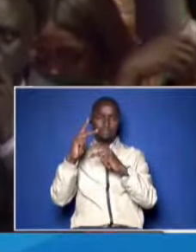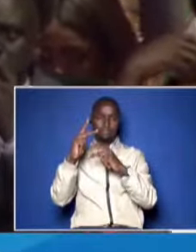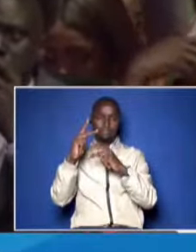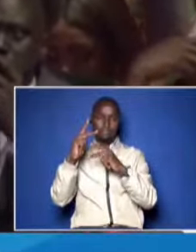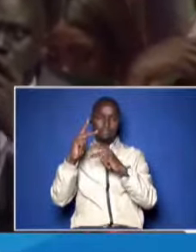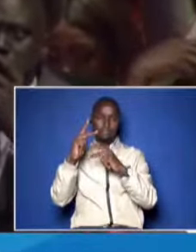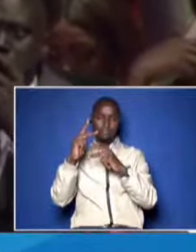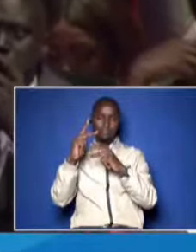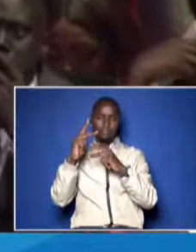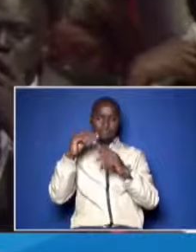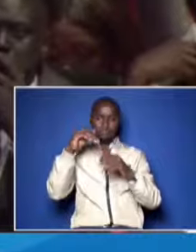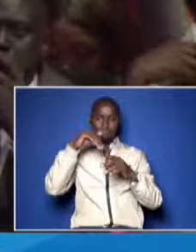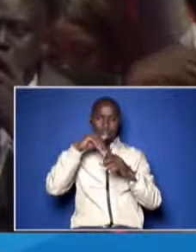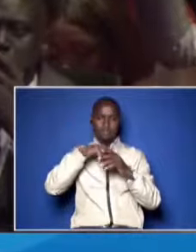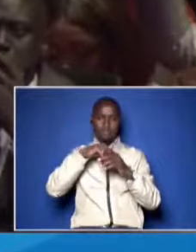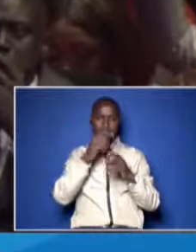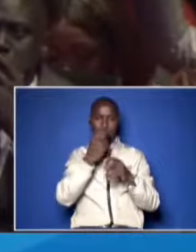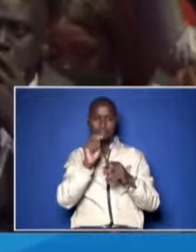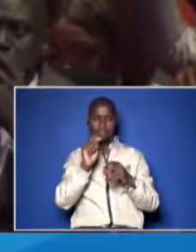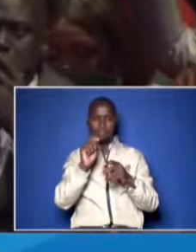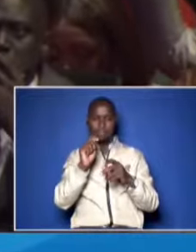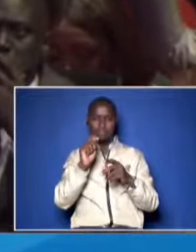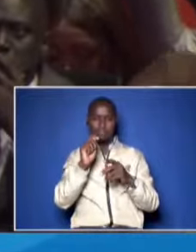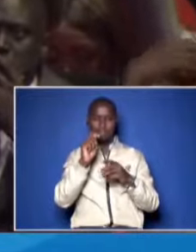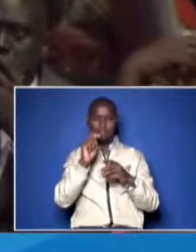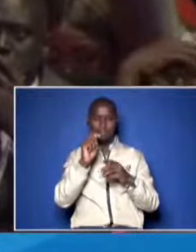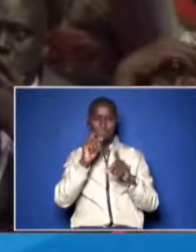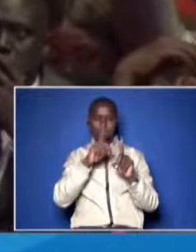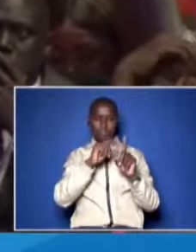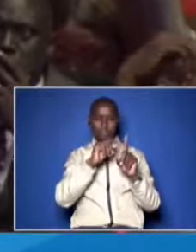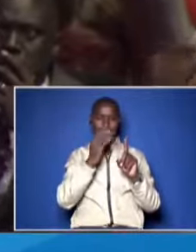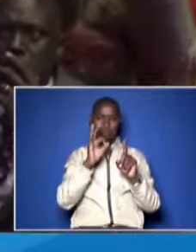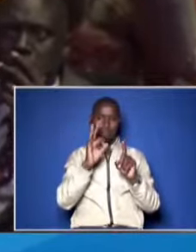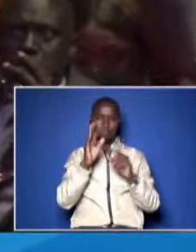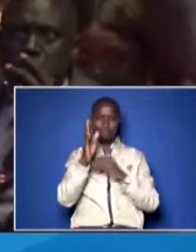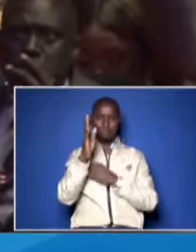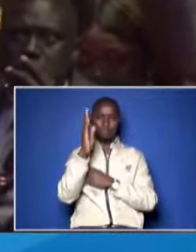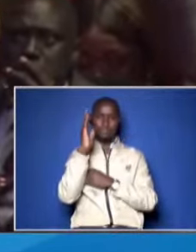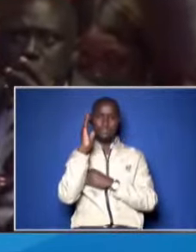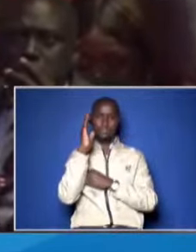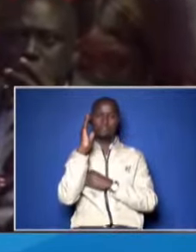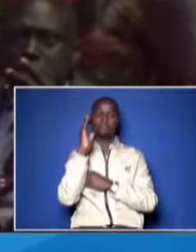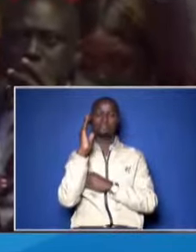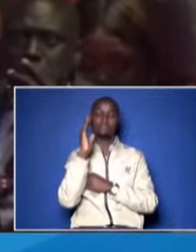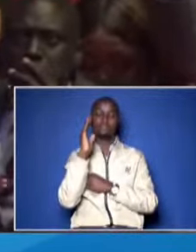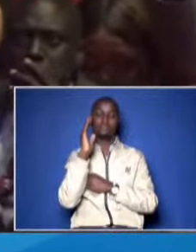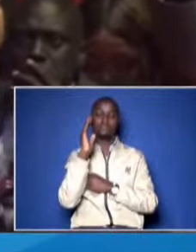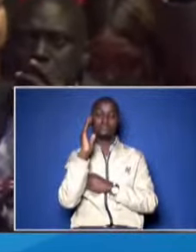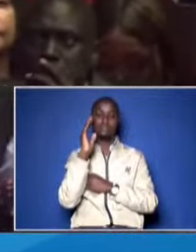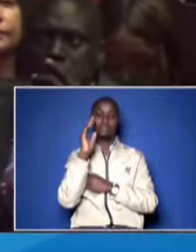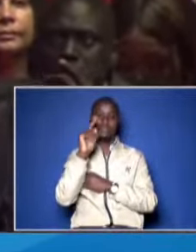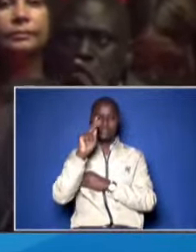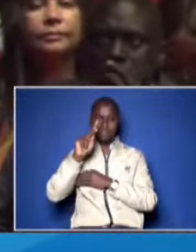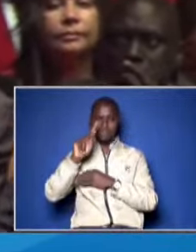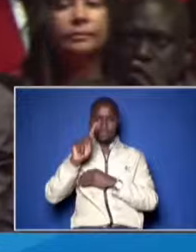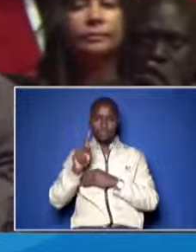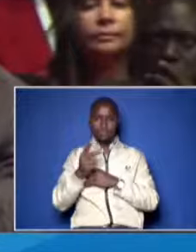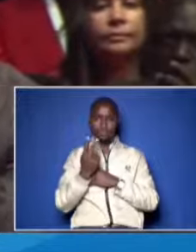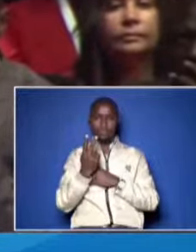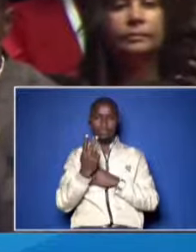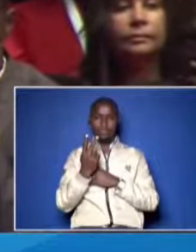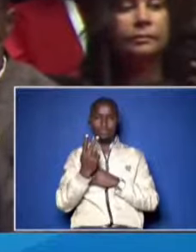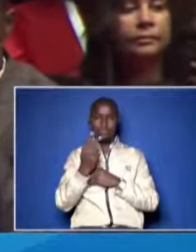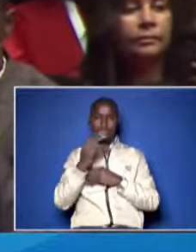prophe in the word of God 2,000 of those prophecies have been